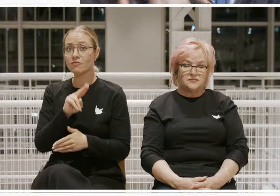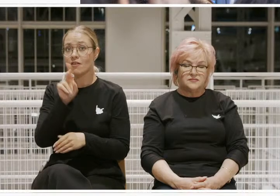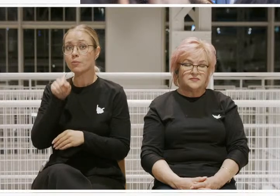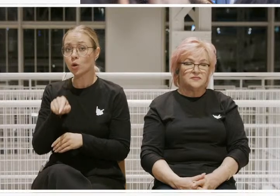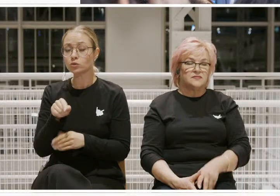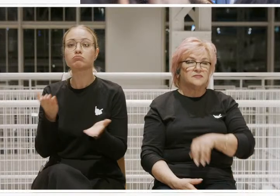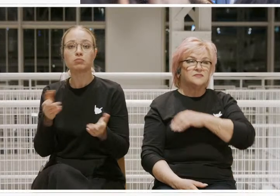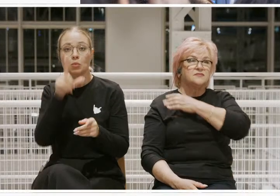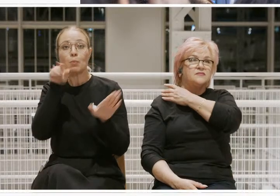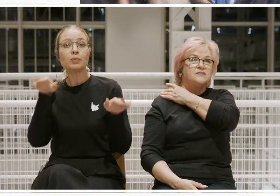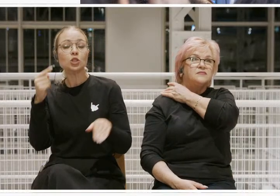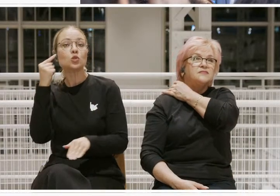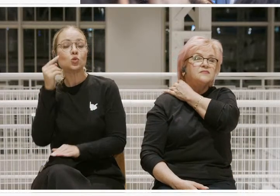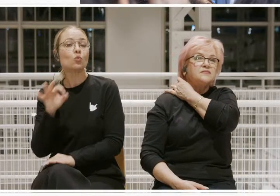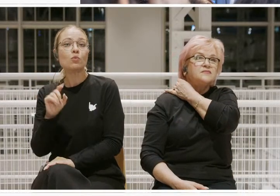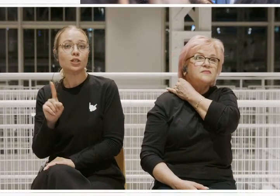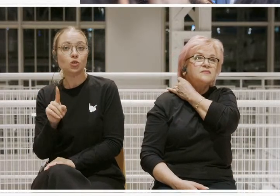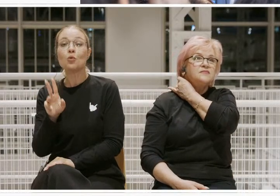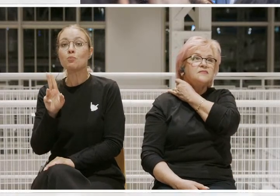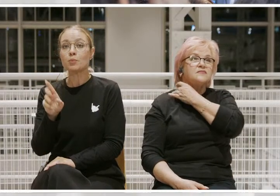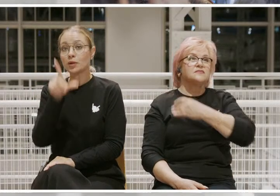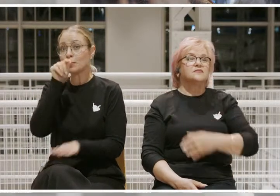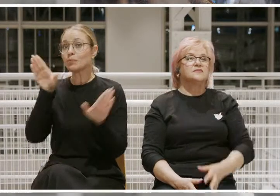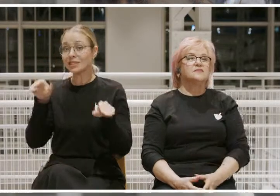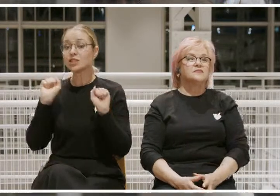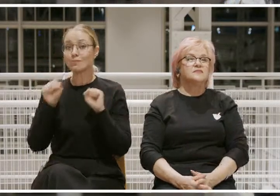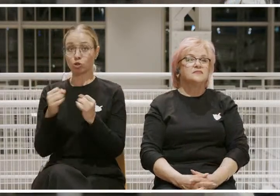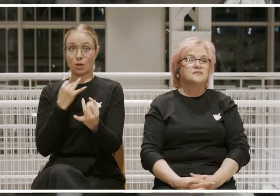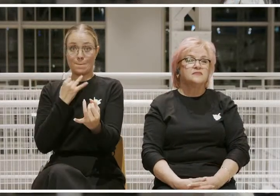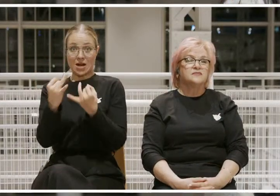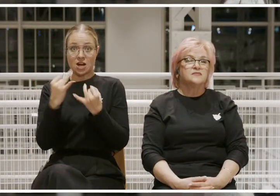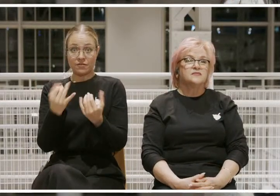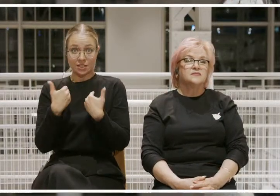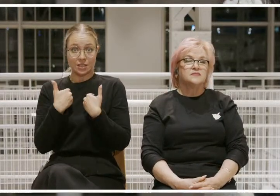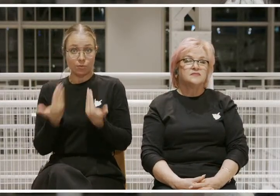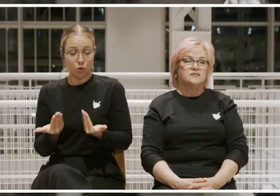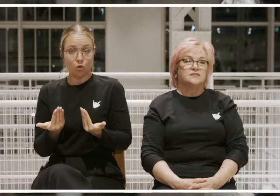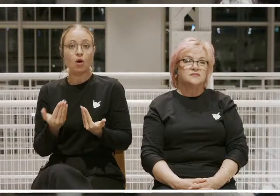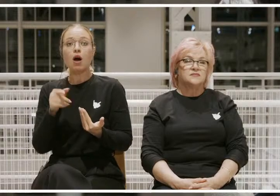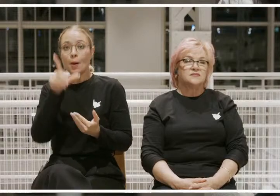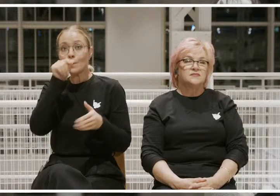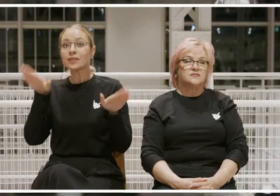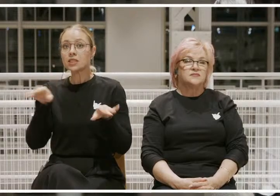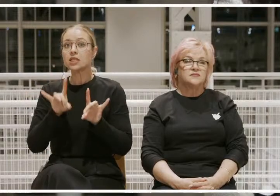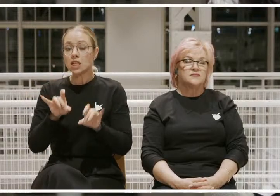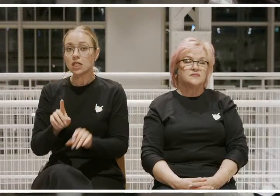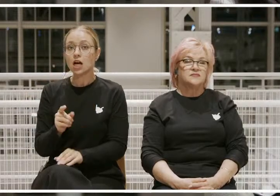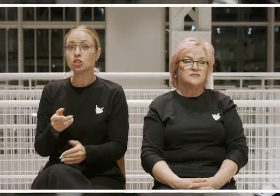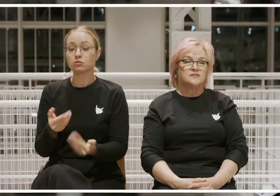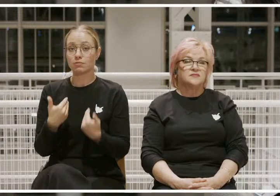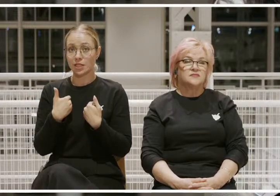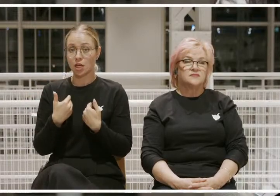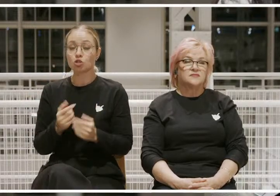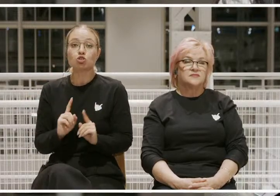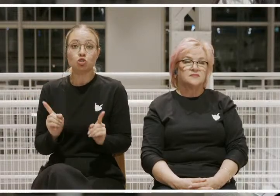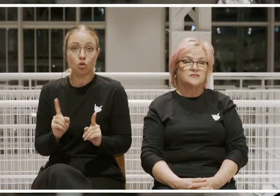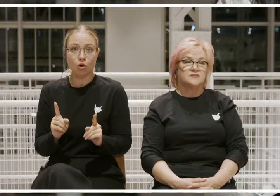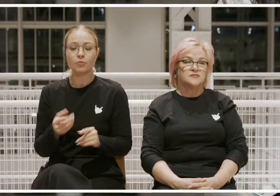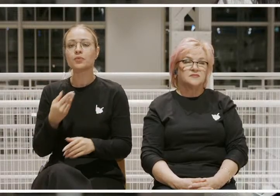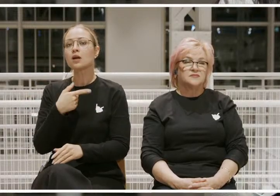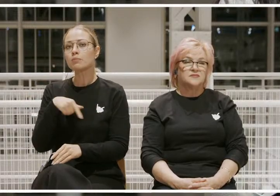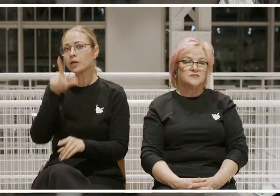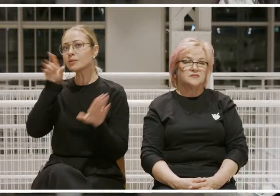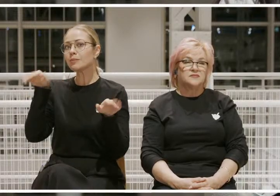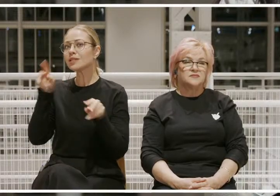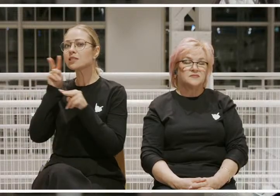what would they say? And what can we learn by watching the birds? So in the scope of this project,